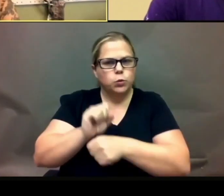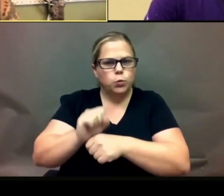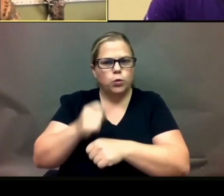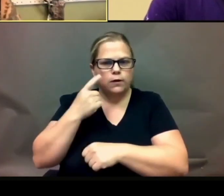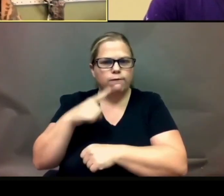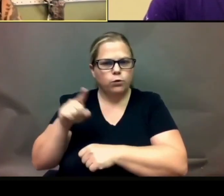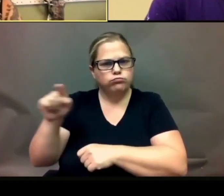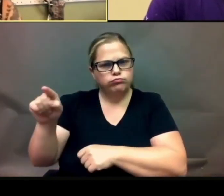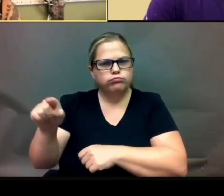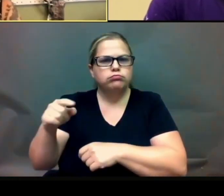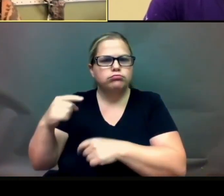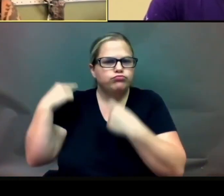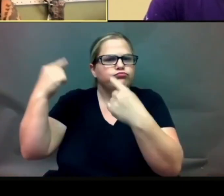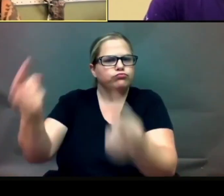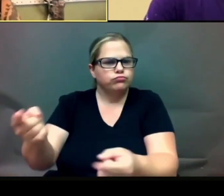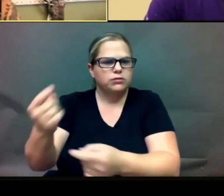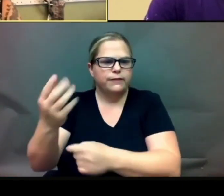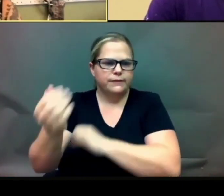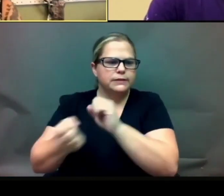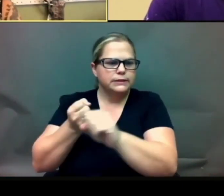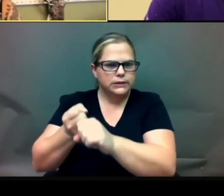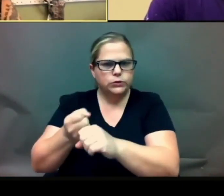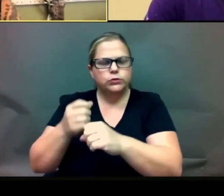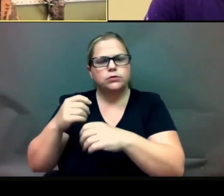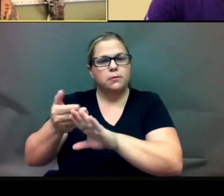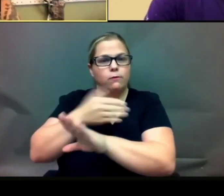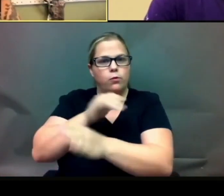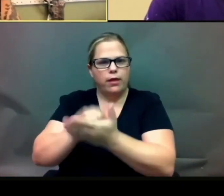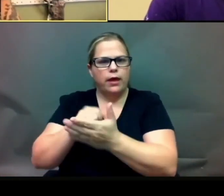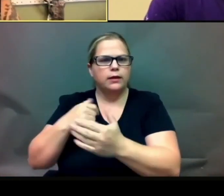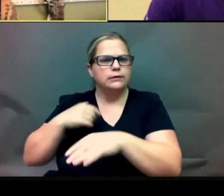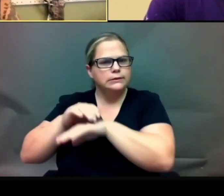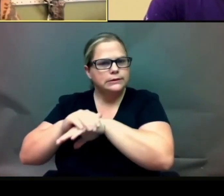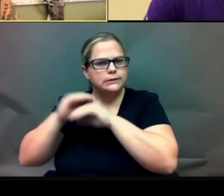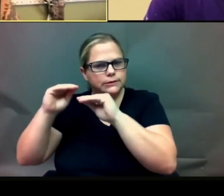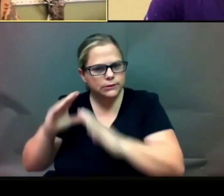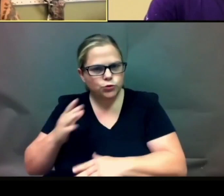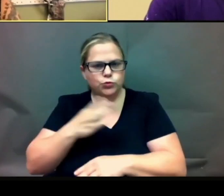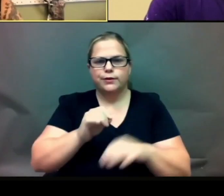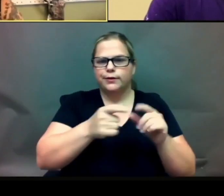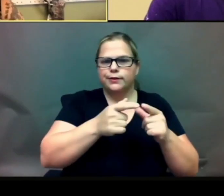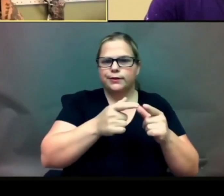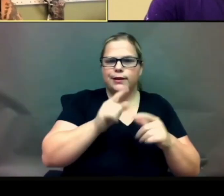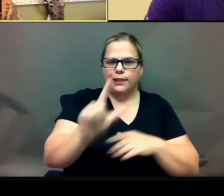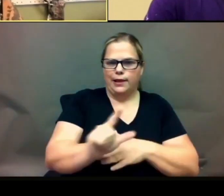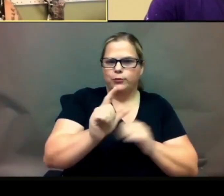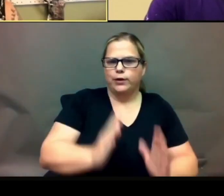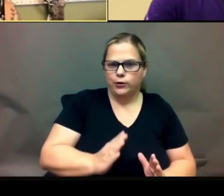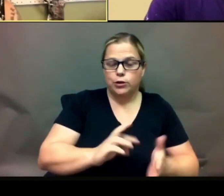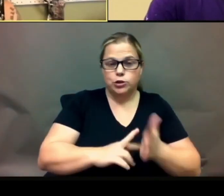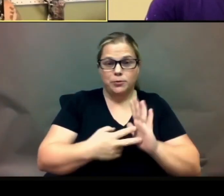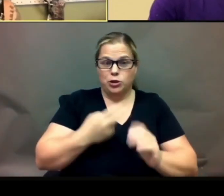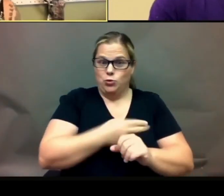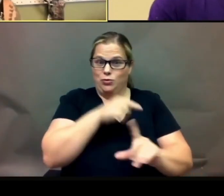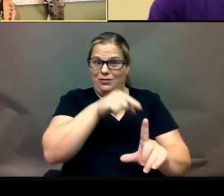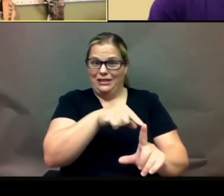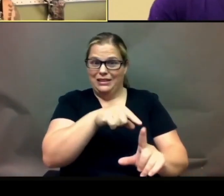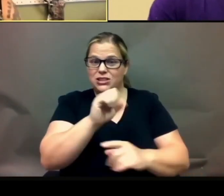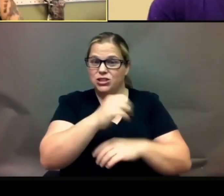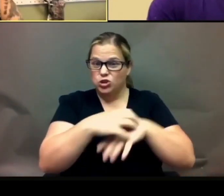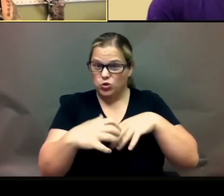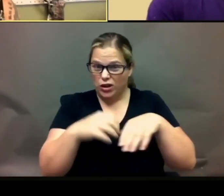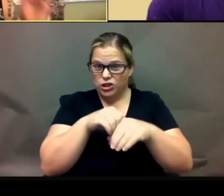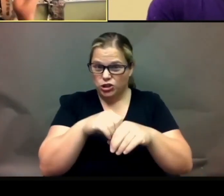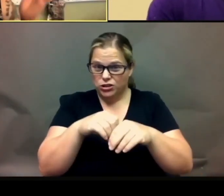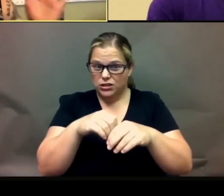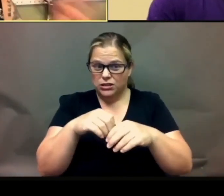15 and I was an English teacher and a librarian. And so using Scratch in the classroom is one of my passions. And